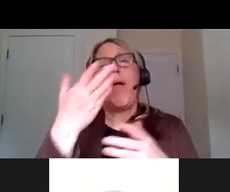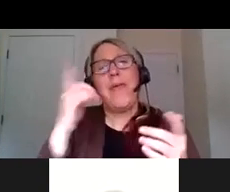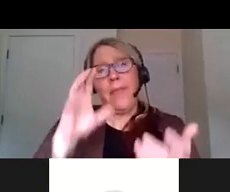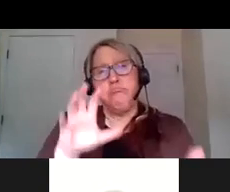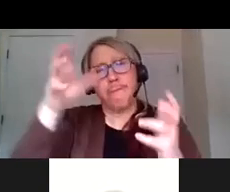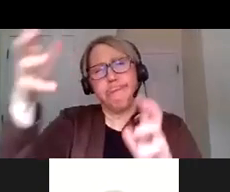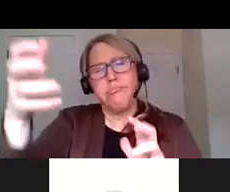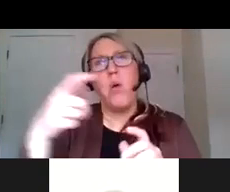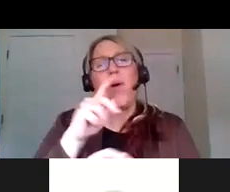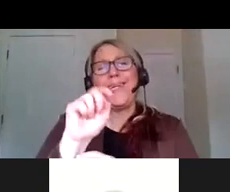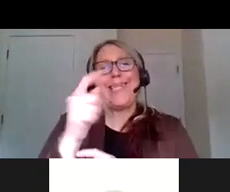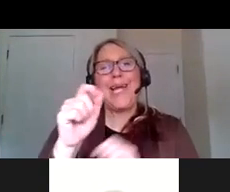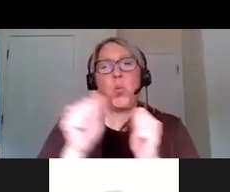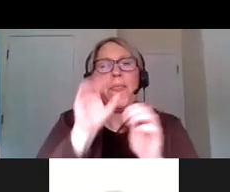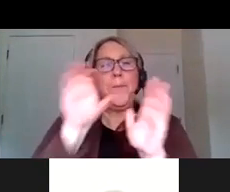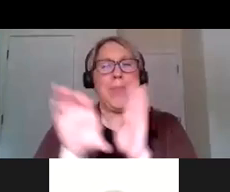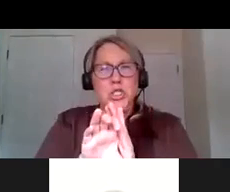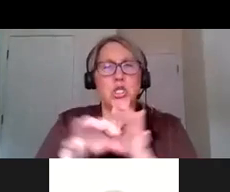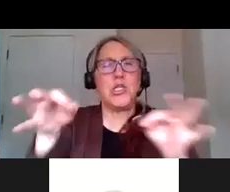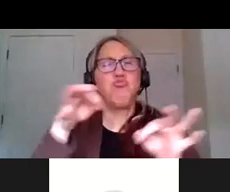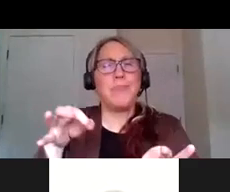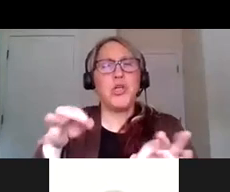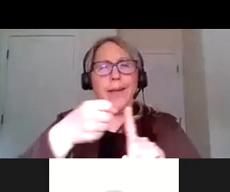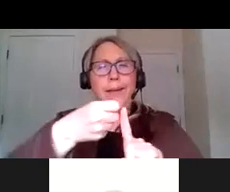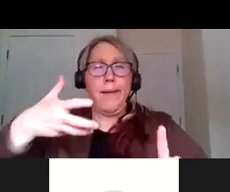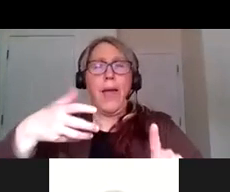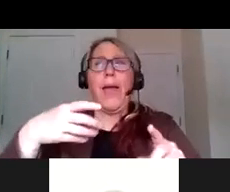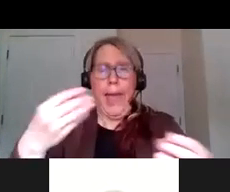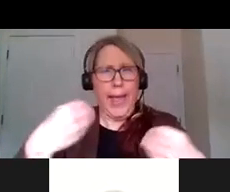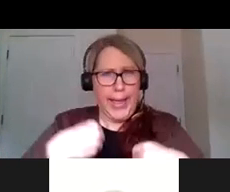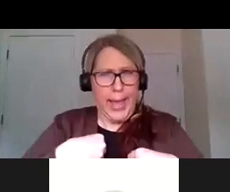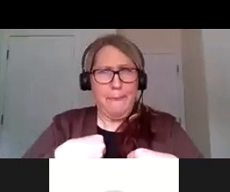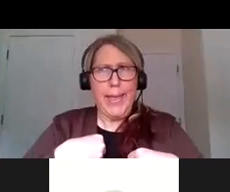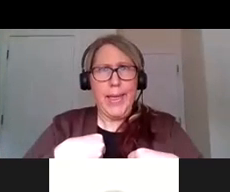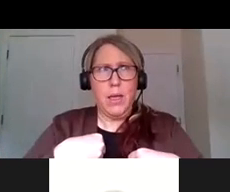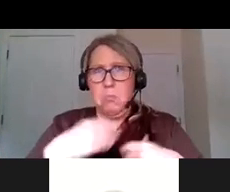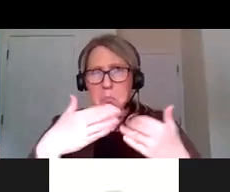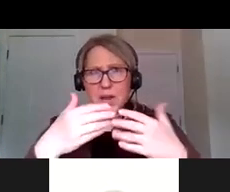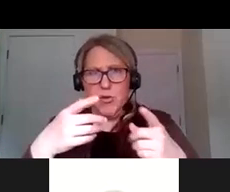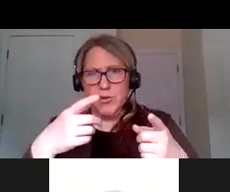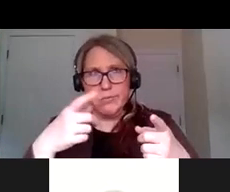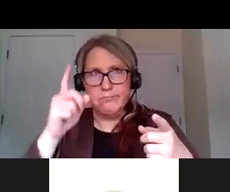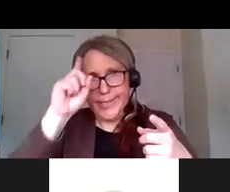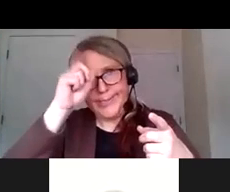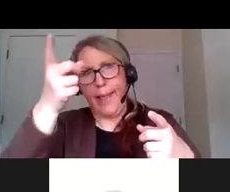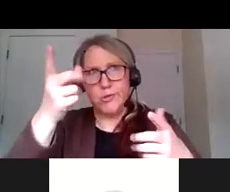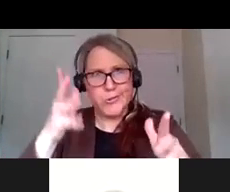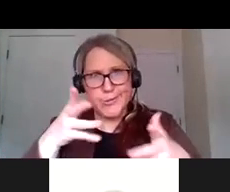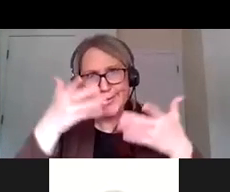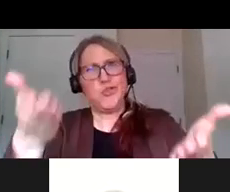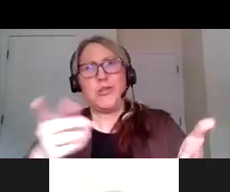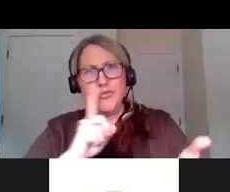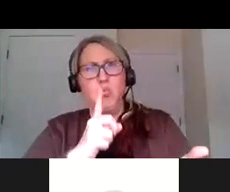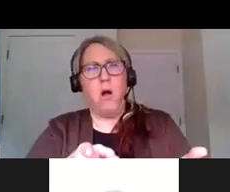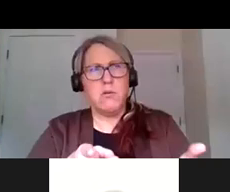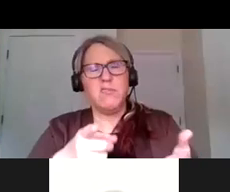was doing the text with a picture, the description. It gave me, whatever the intelligent suggestion was that it